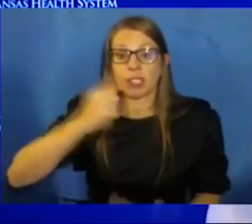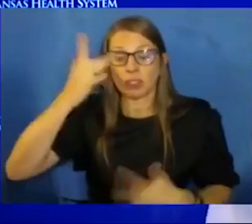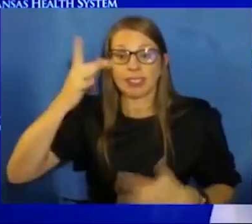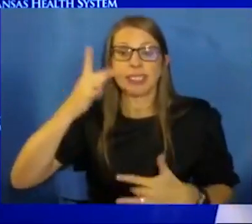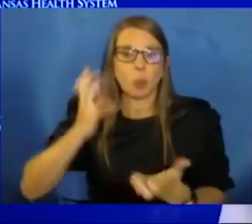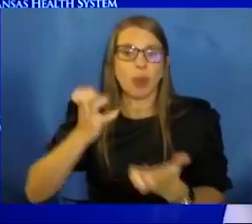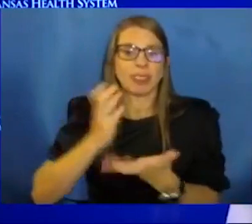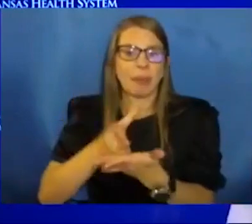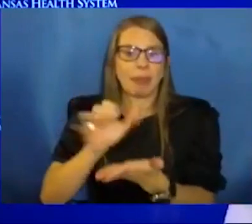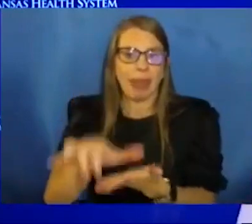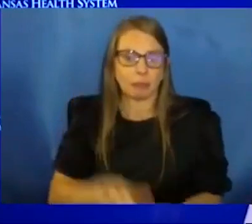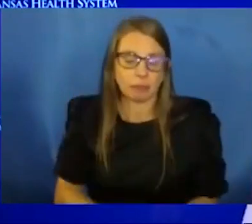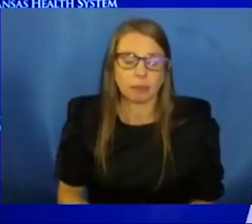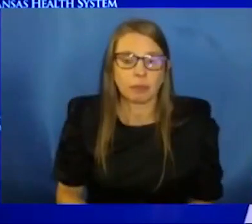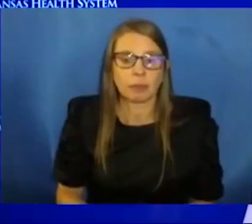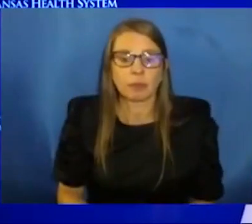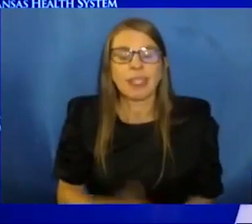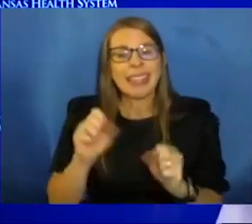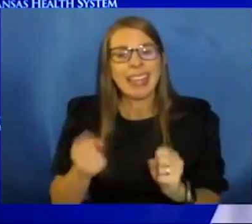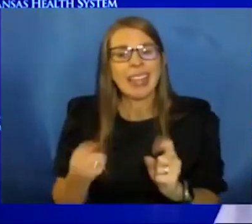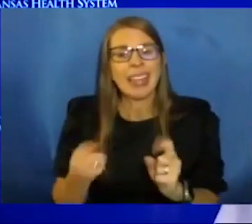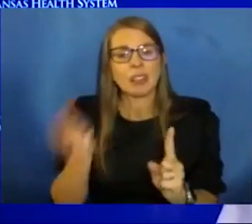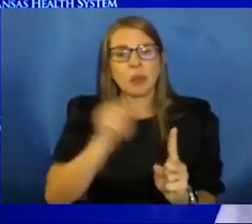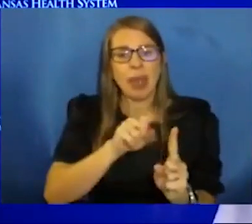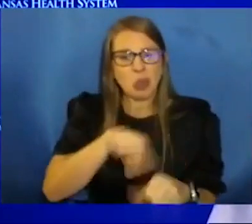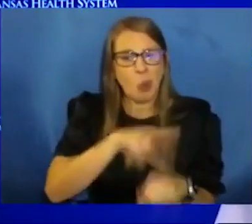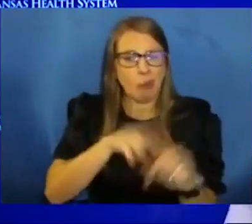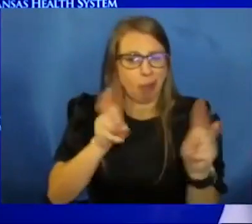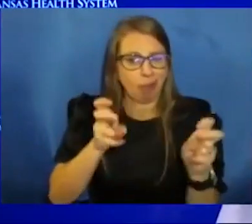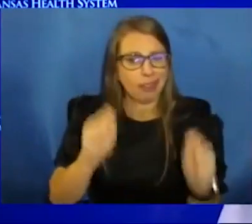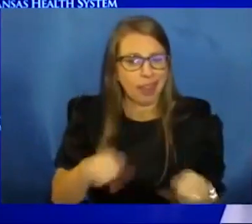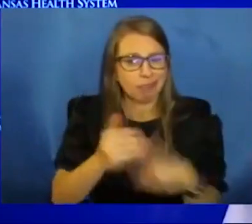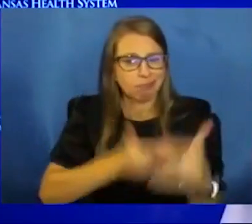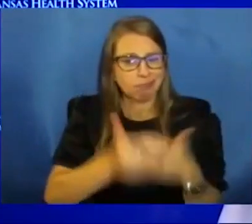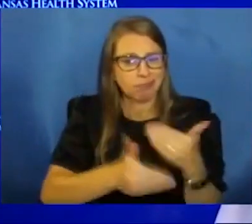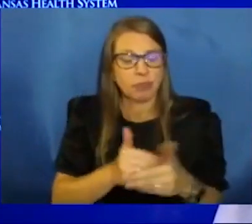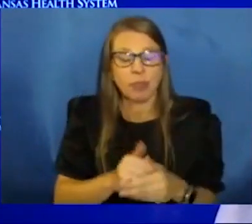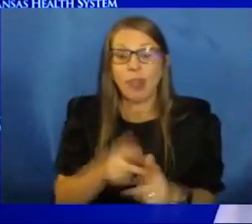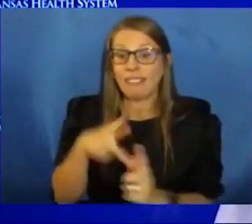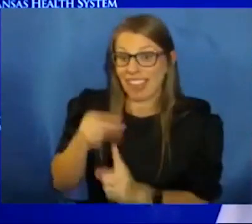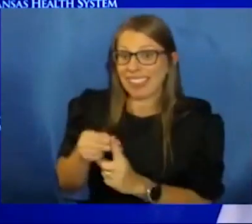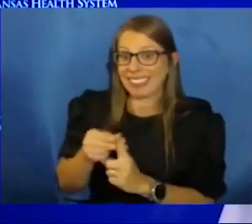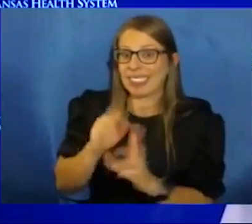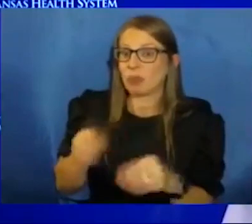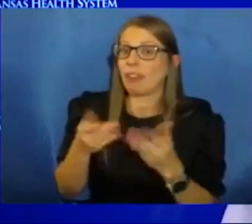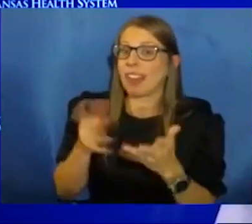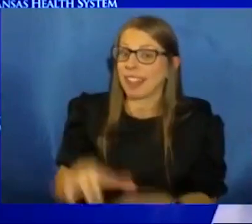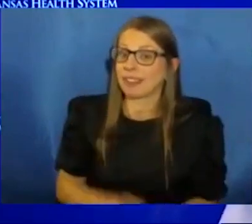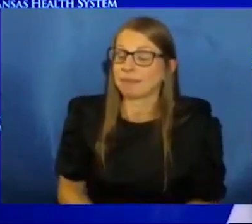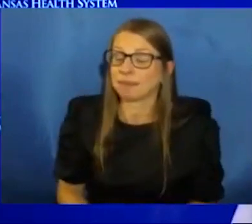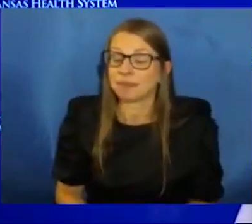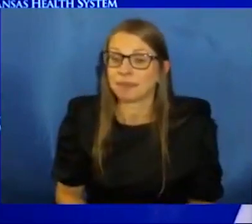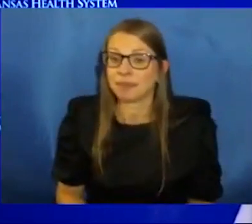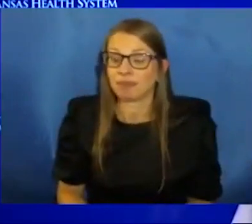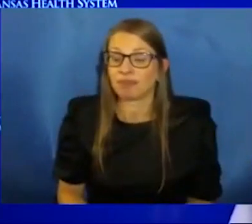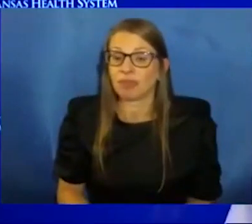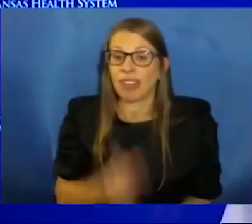safely operate, you know, in a new world where everyone's not having to wear masks, et cetera.